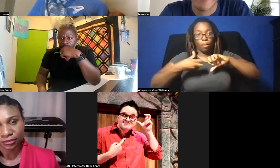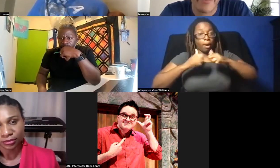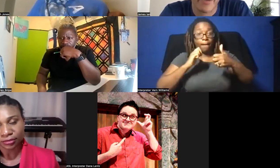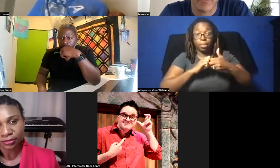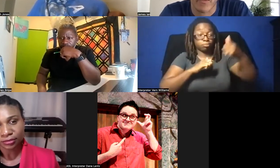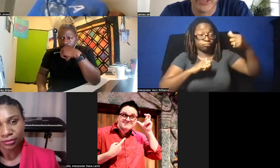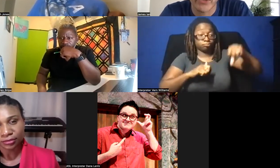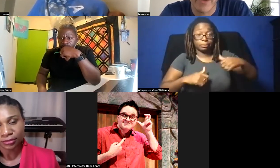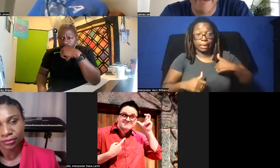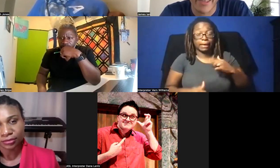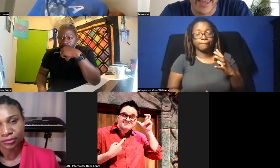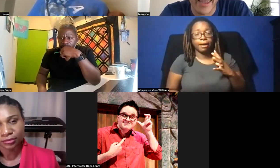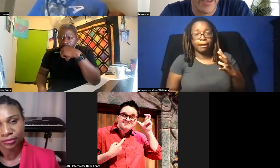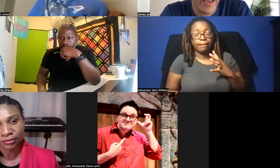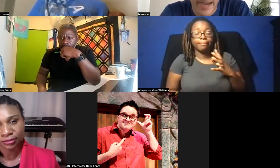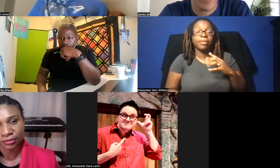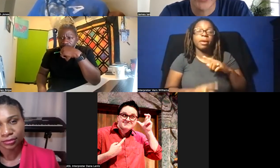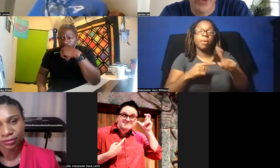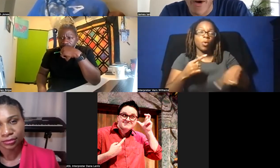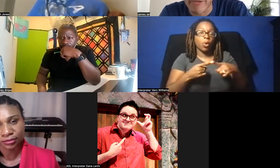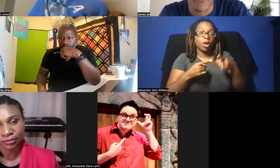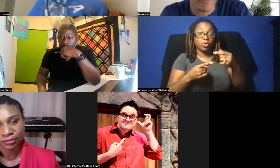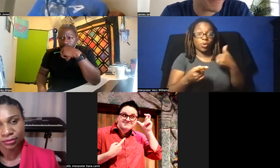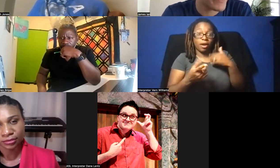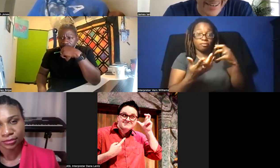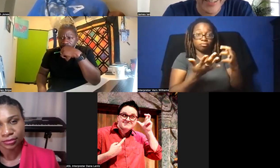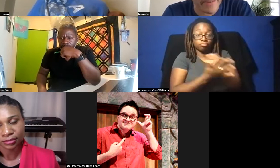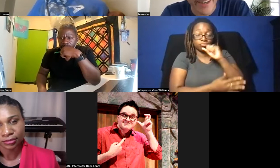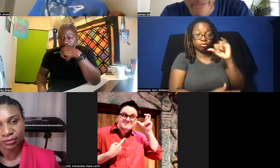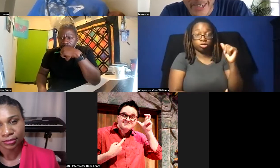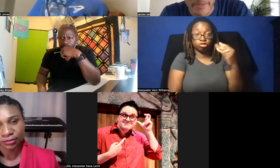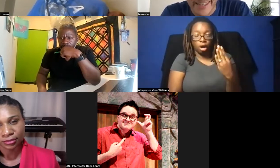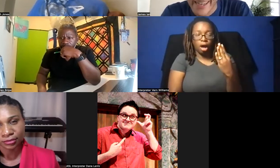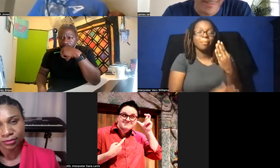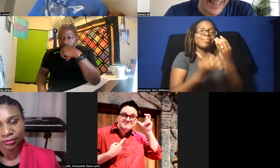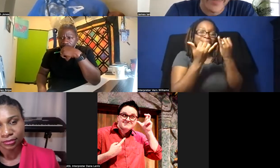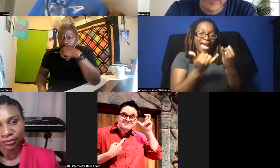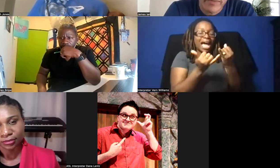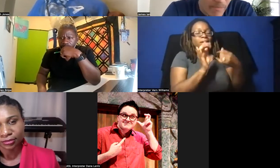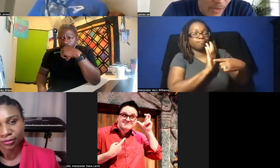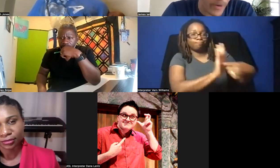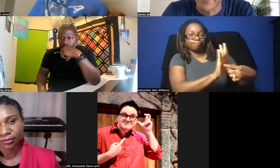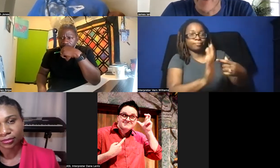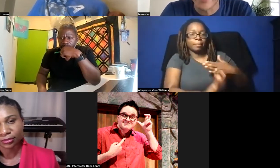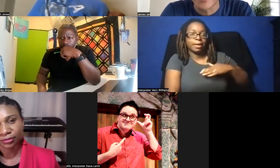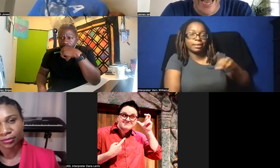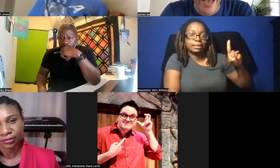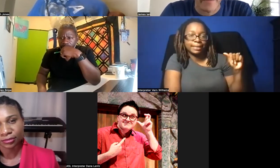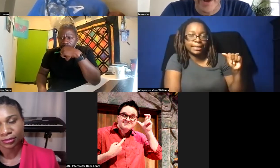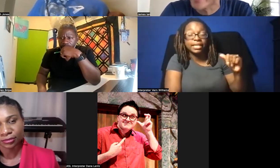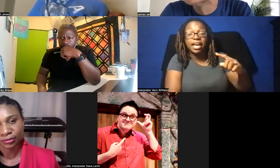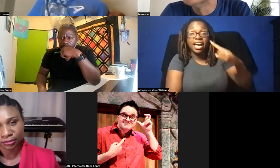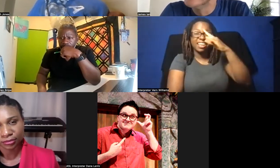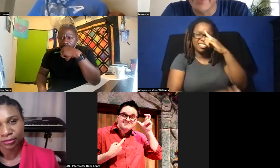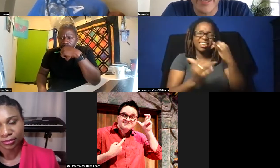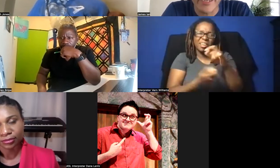But I think once you have the gig, I'm also all for putting the disability first, because I think that we're in a moment in time